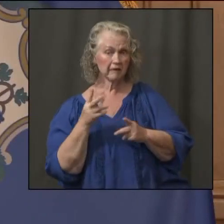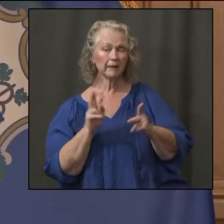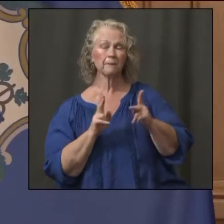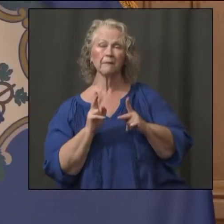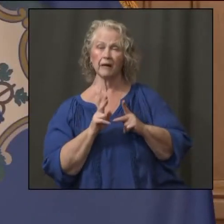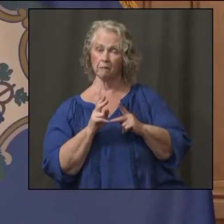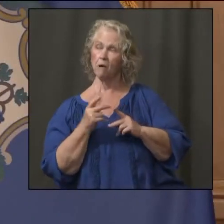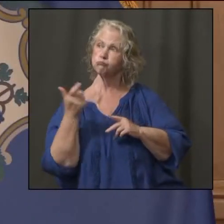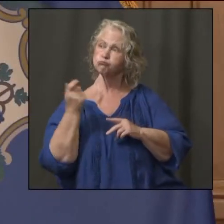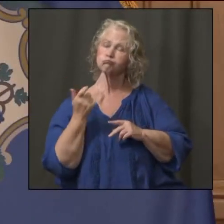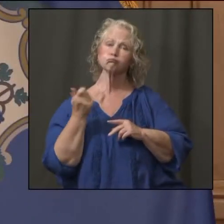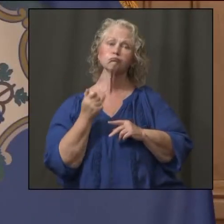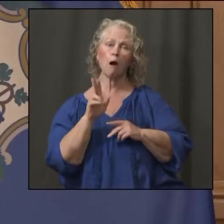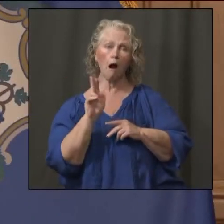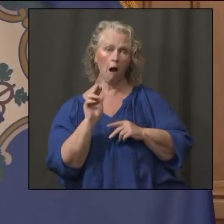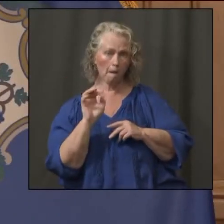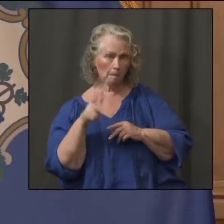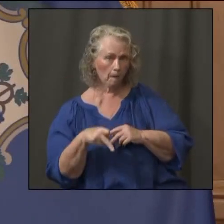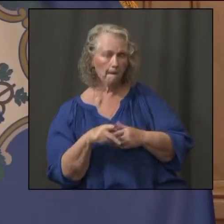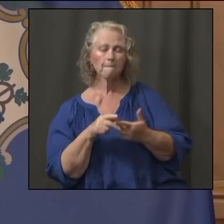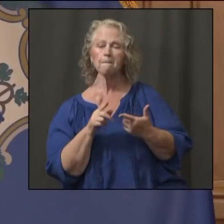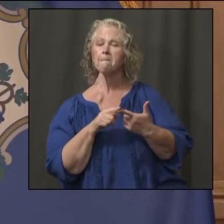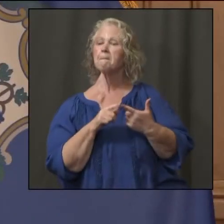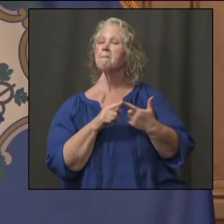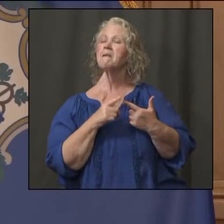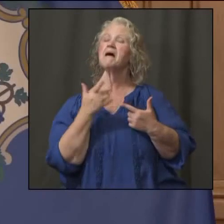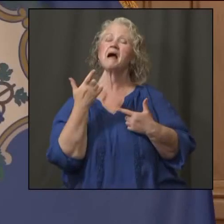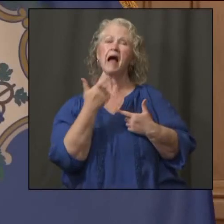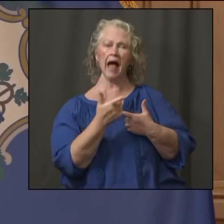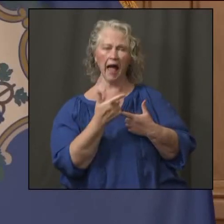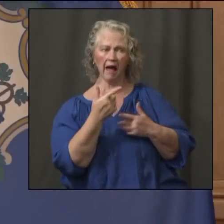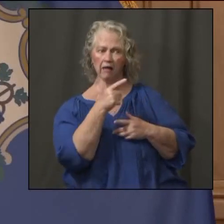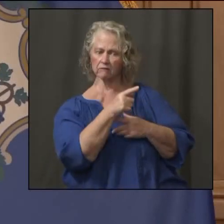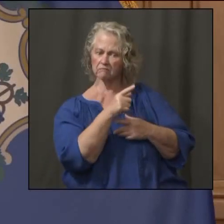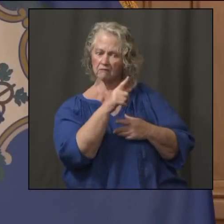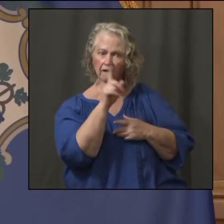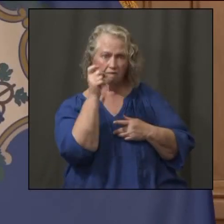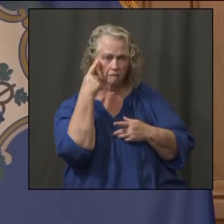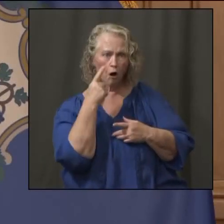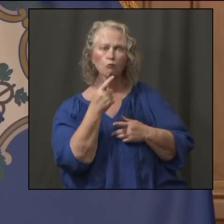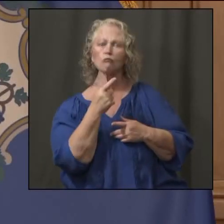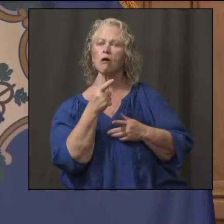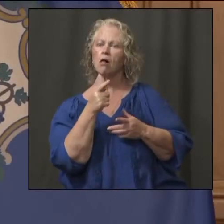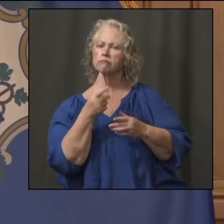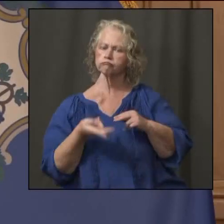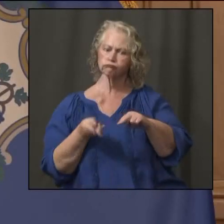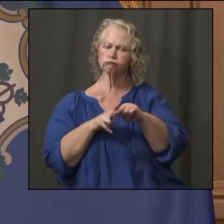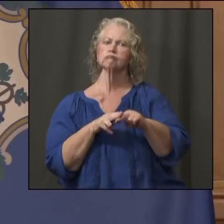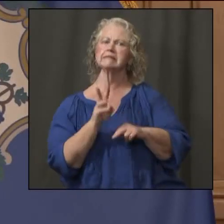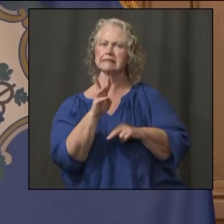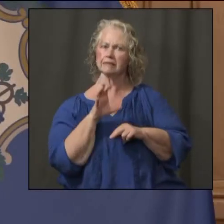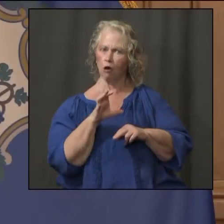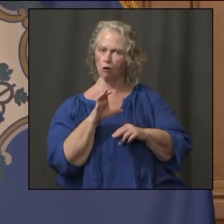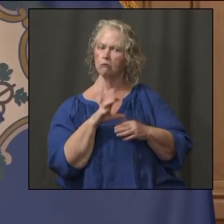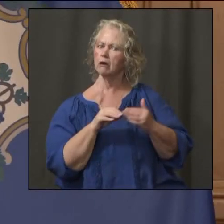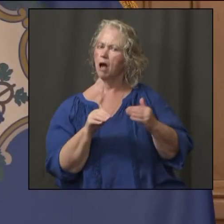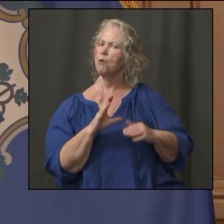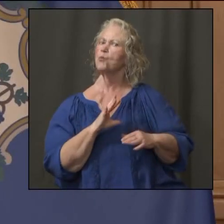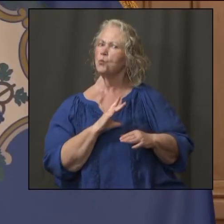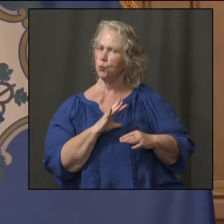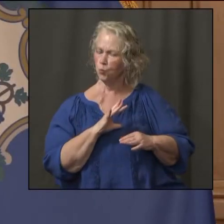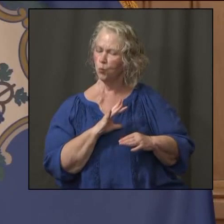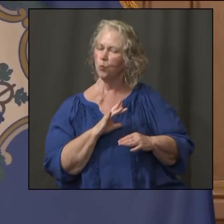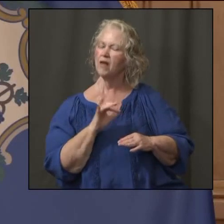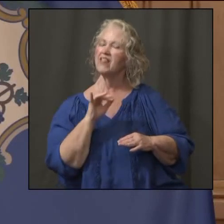unemployment benefits, and the federal government has put an extra $600 on there. And that's a good thing. It's a bridge to a job. But